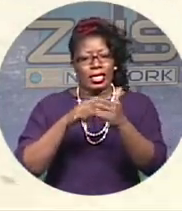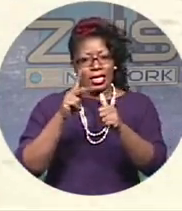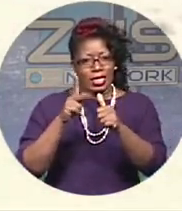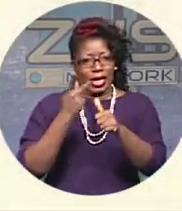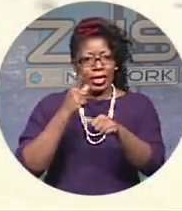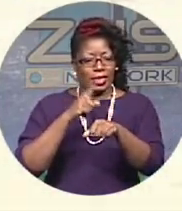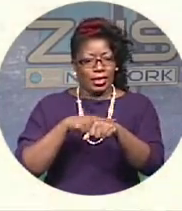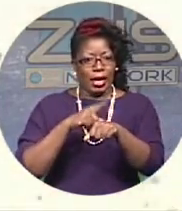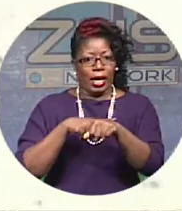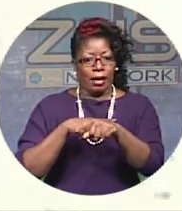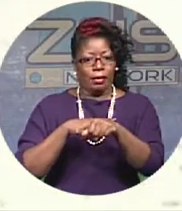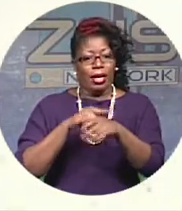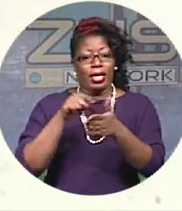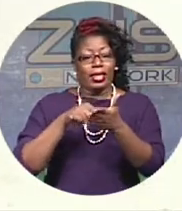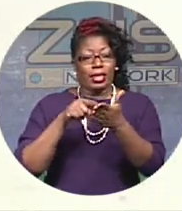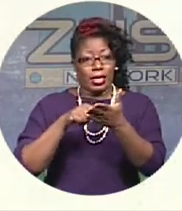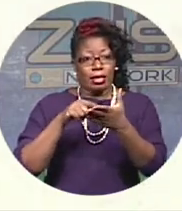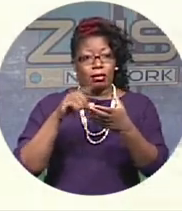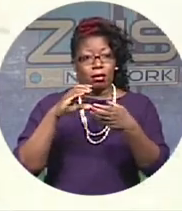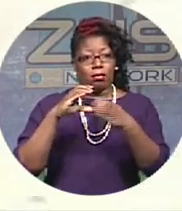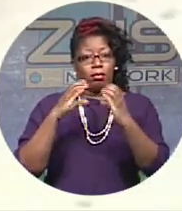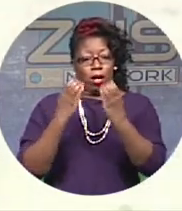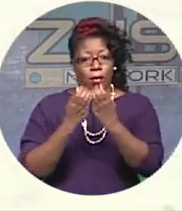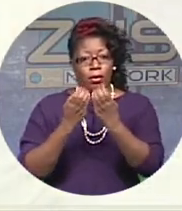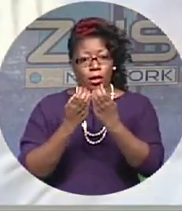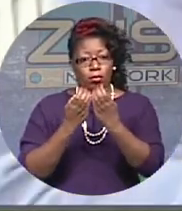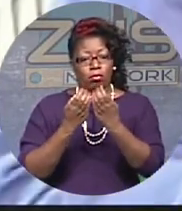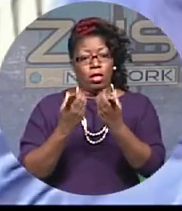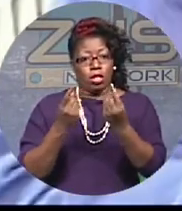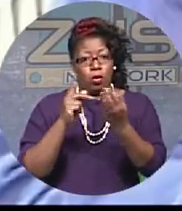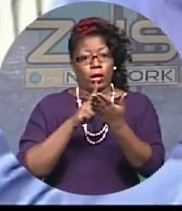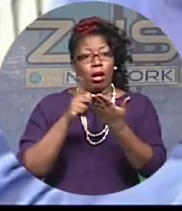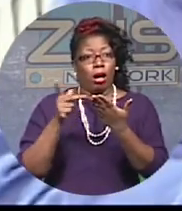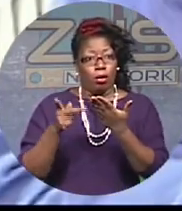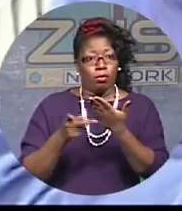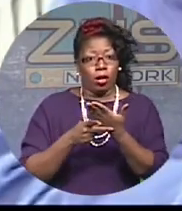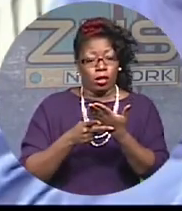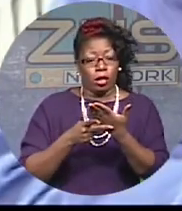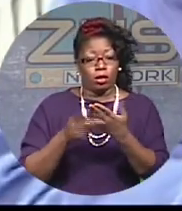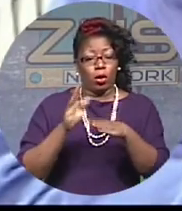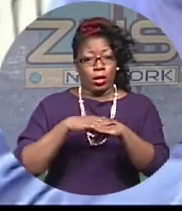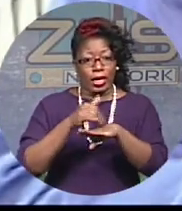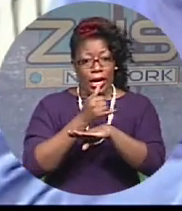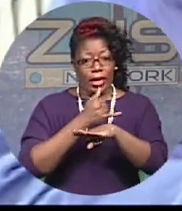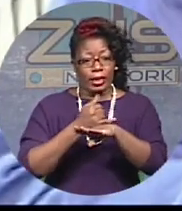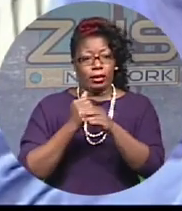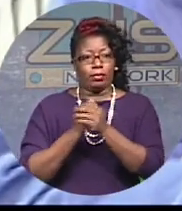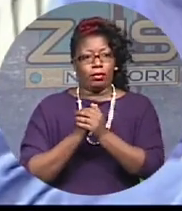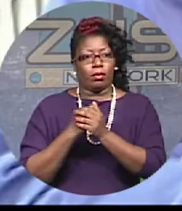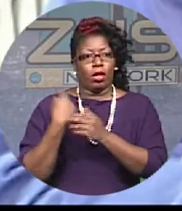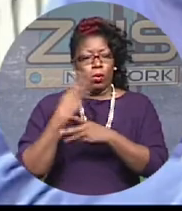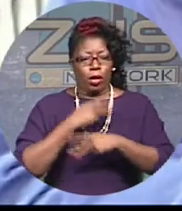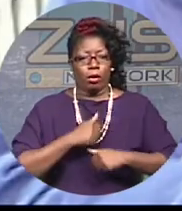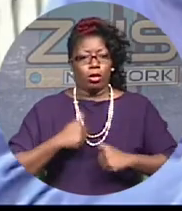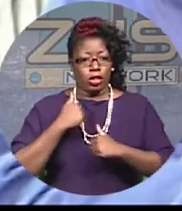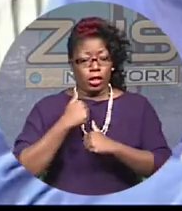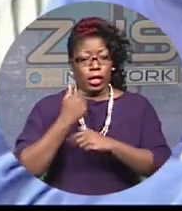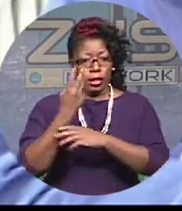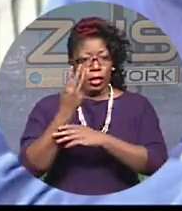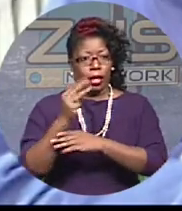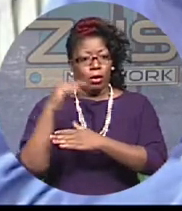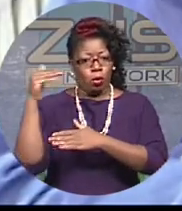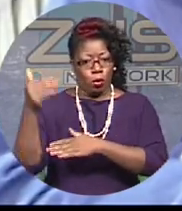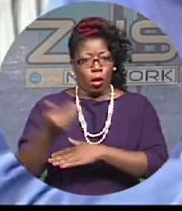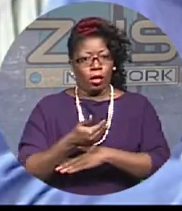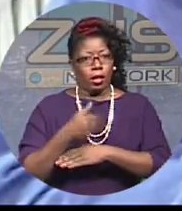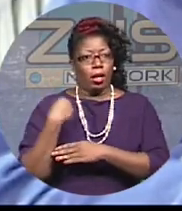is conducting a project on San Salvador. We appreciate the people of San Salvador. We appreciate y'all welcoming